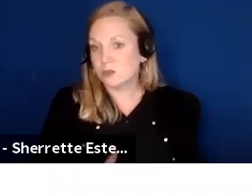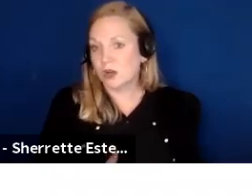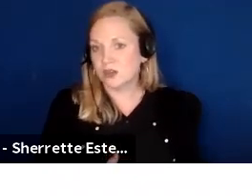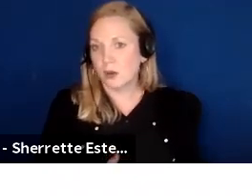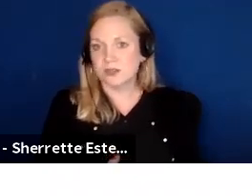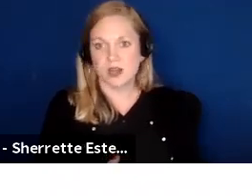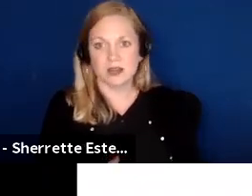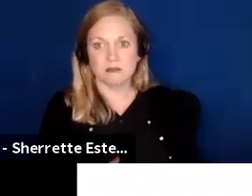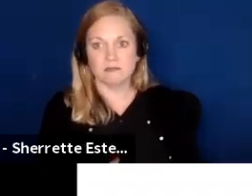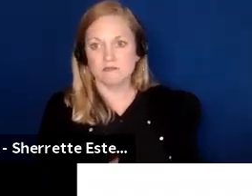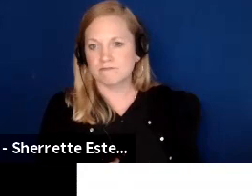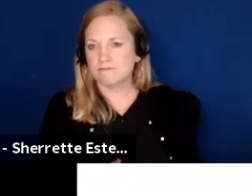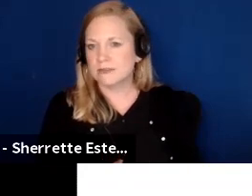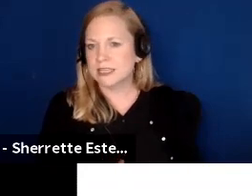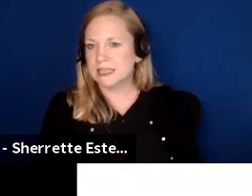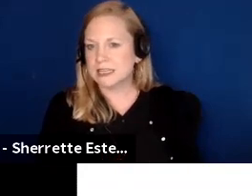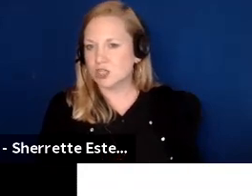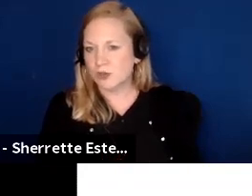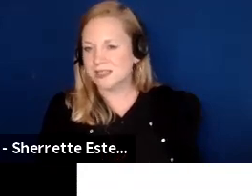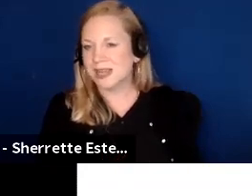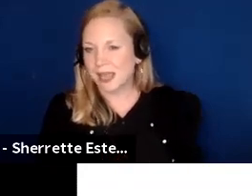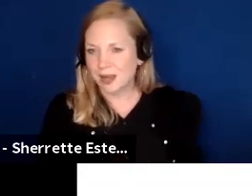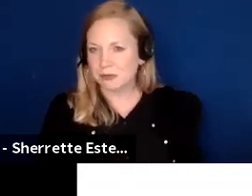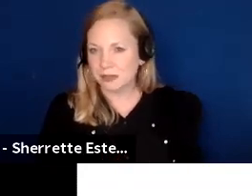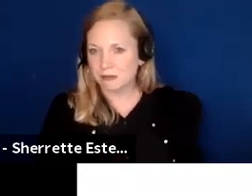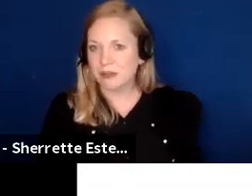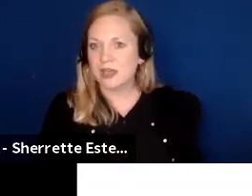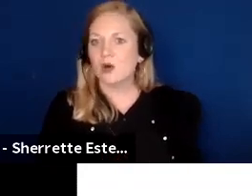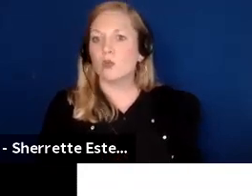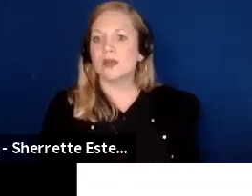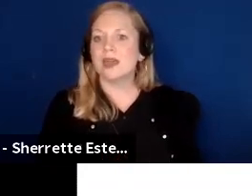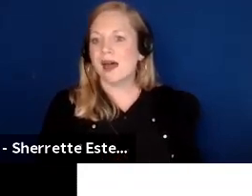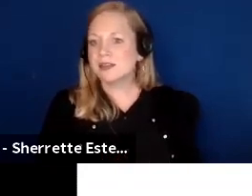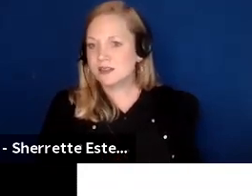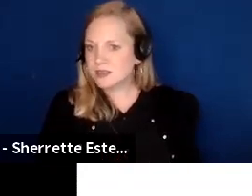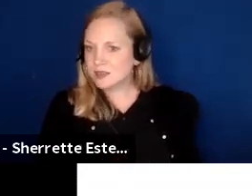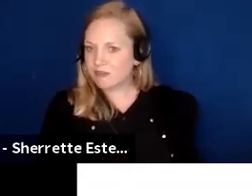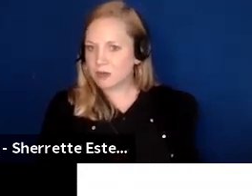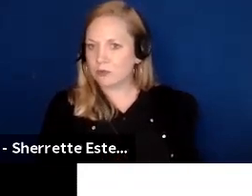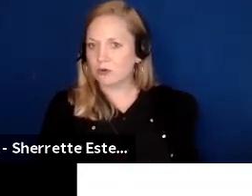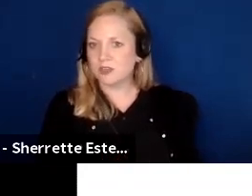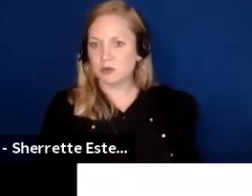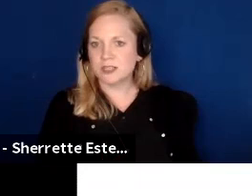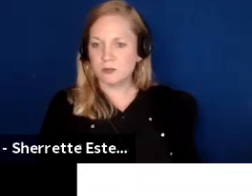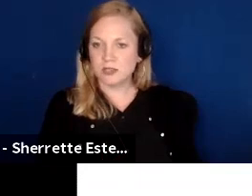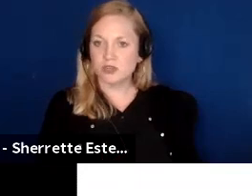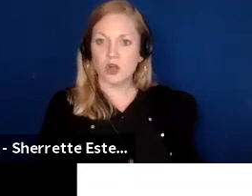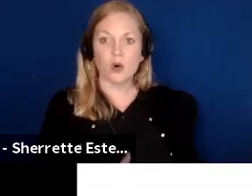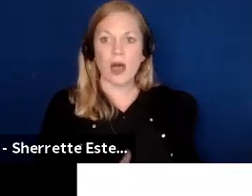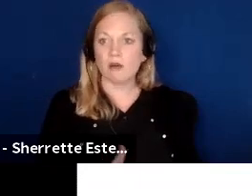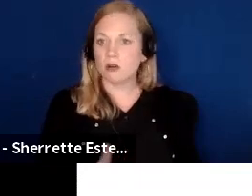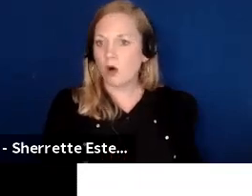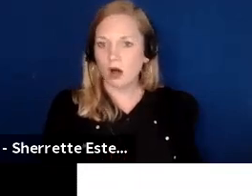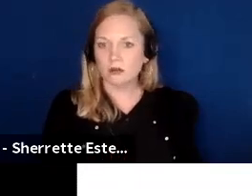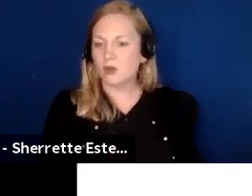this was a research project that was done in 2008, I believe, we asked these deaf people, these participants, to